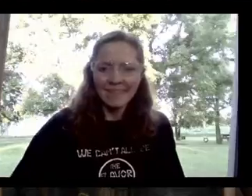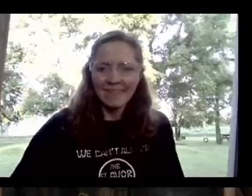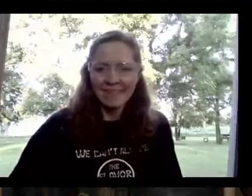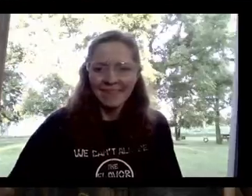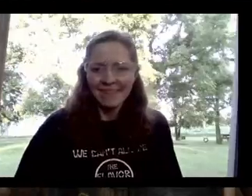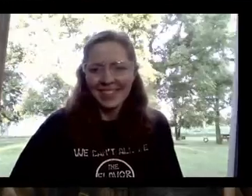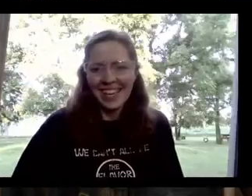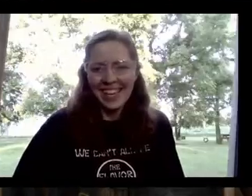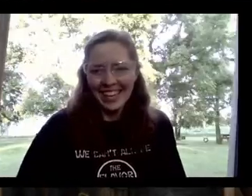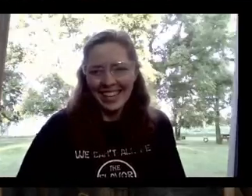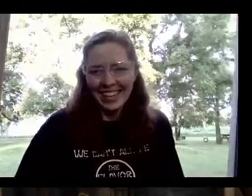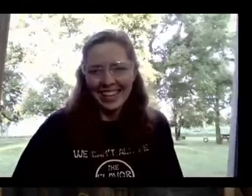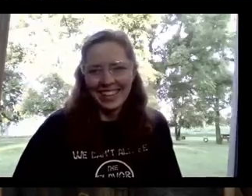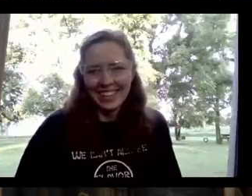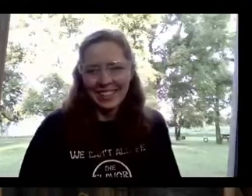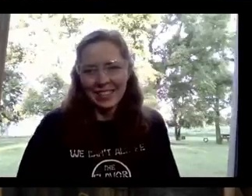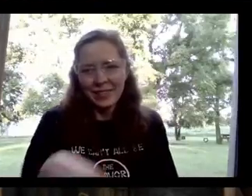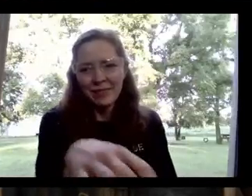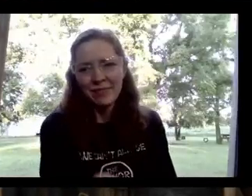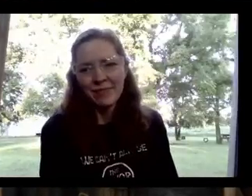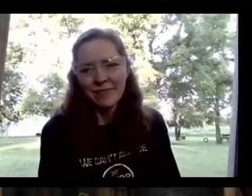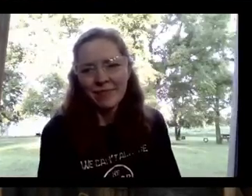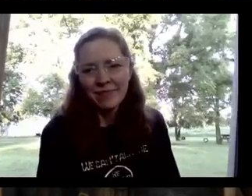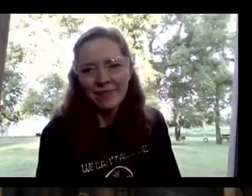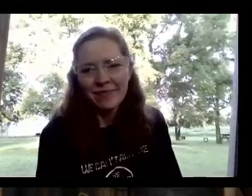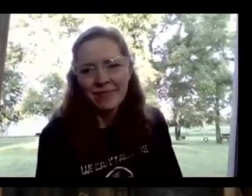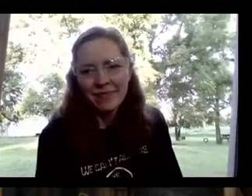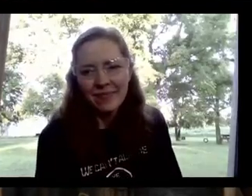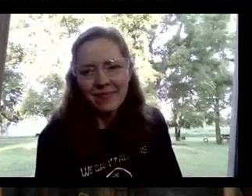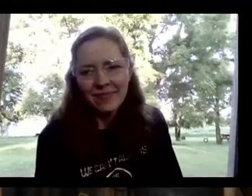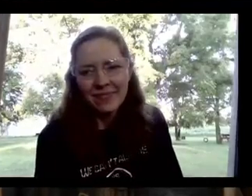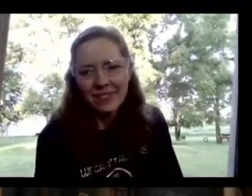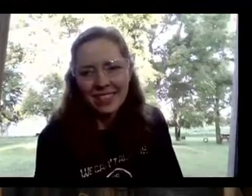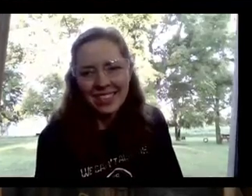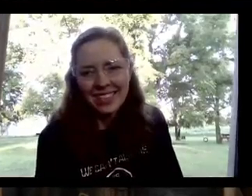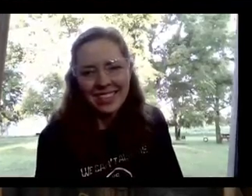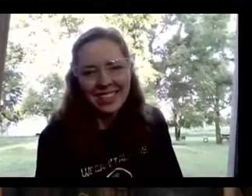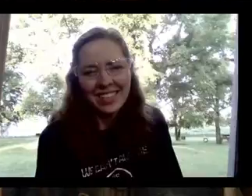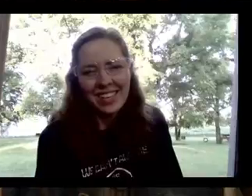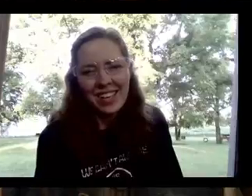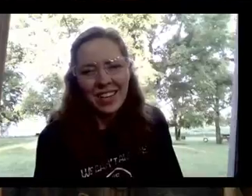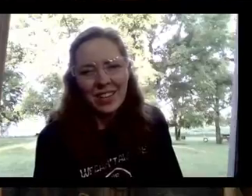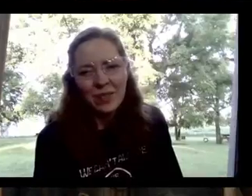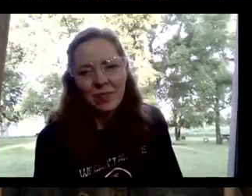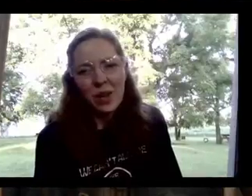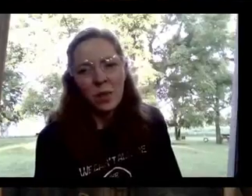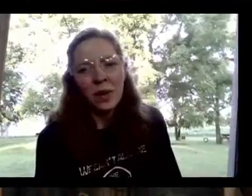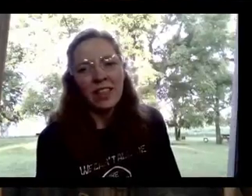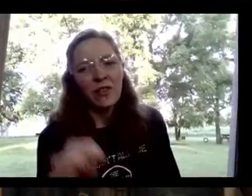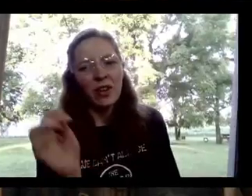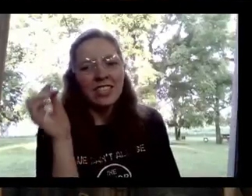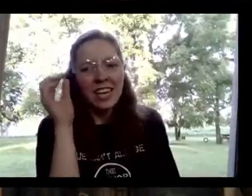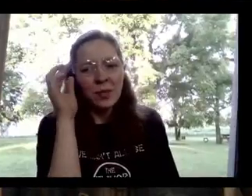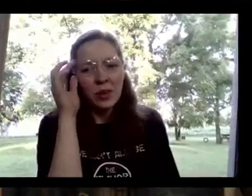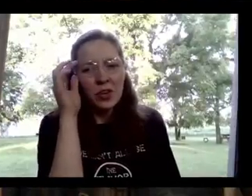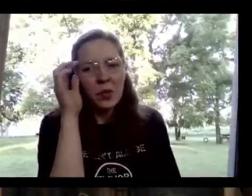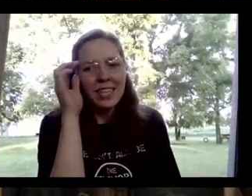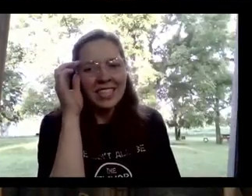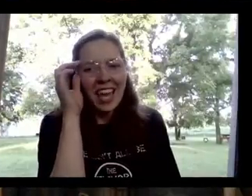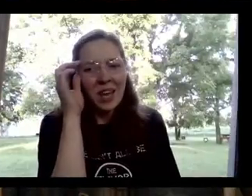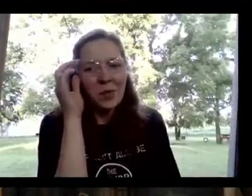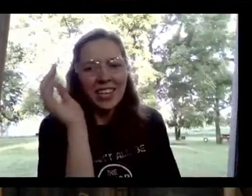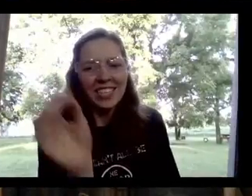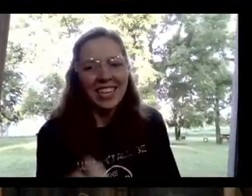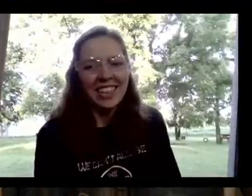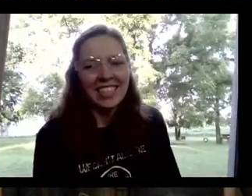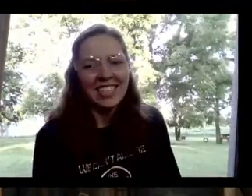Enough of that. I'll shut up now, I promise. For a minute. What the Forge says, would you quit